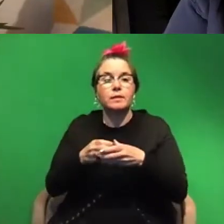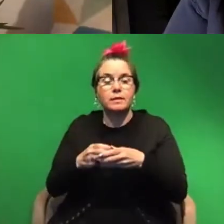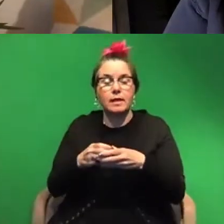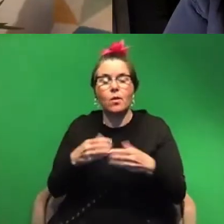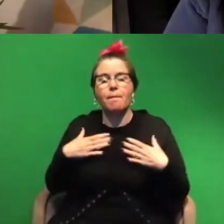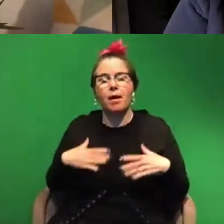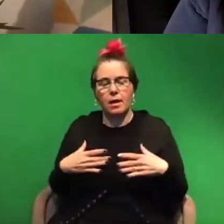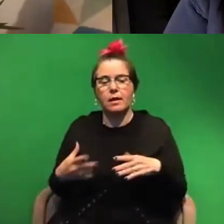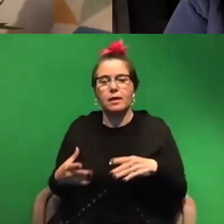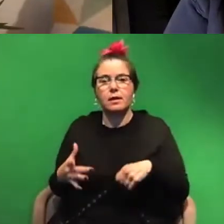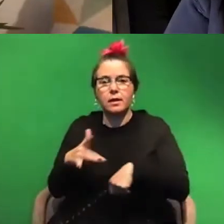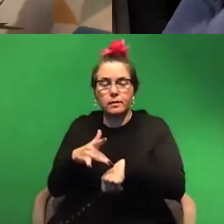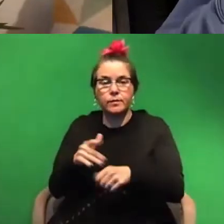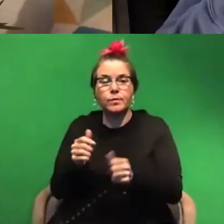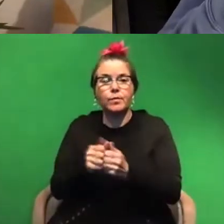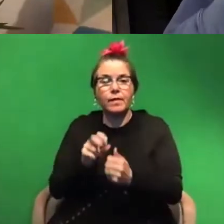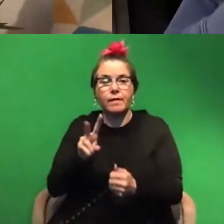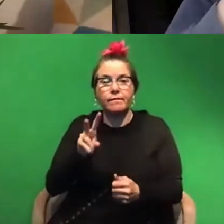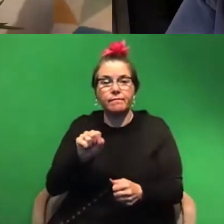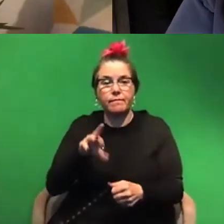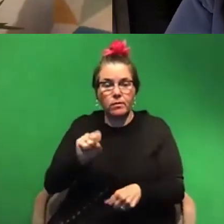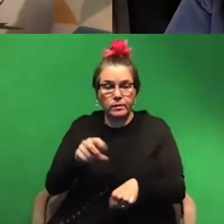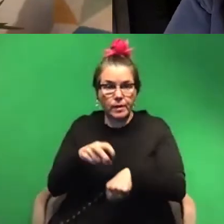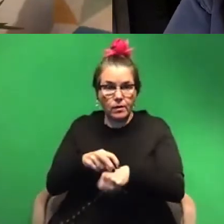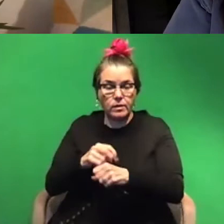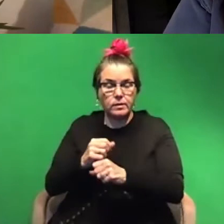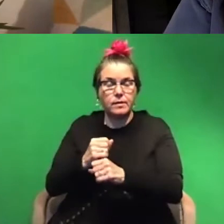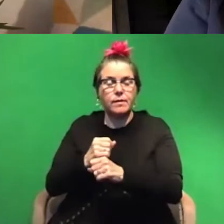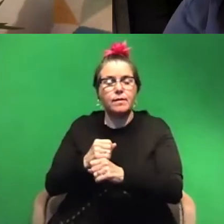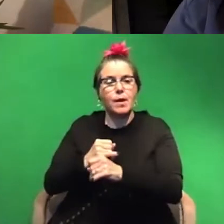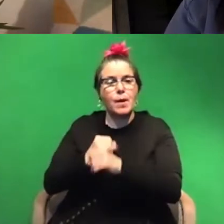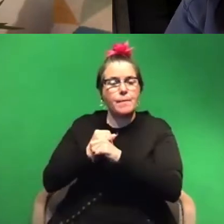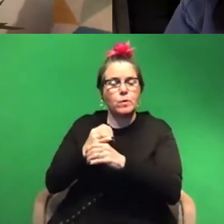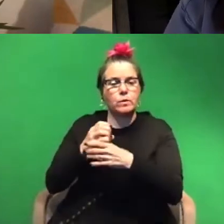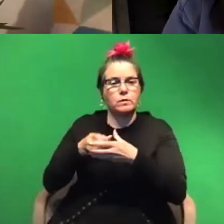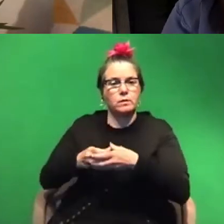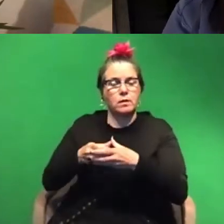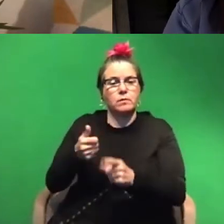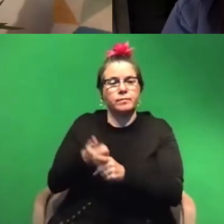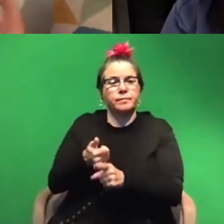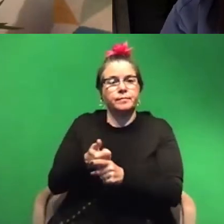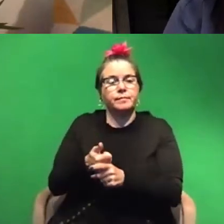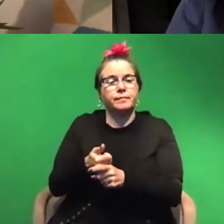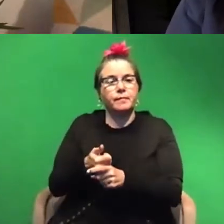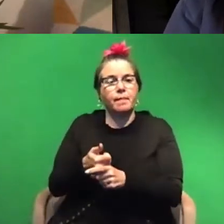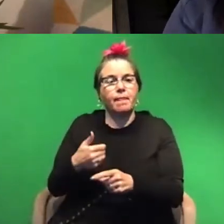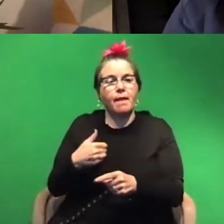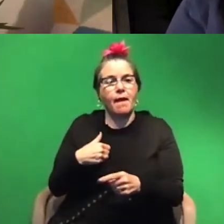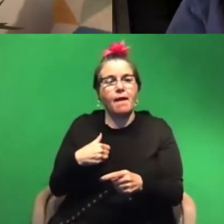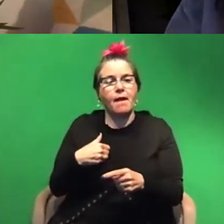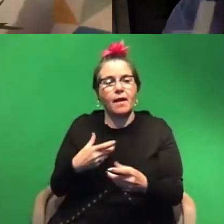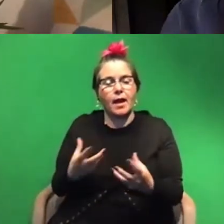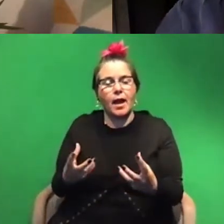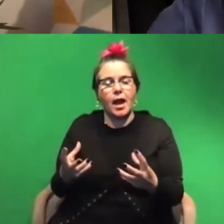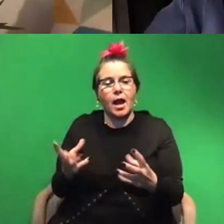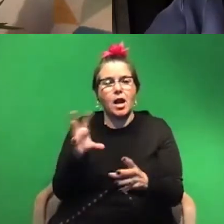comes in contact with a virus, the immune cells are the ones that they have this property of engulfing the virus